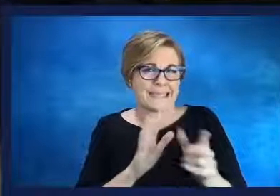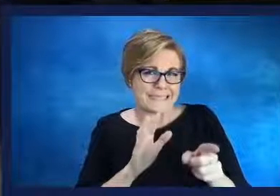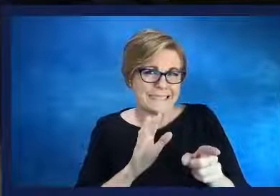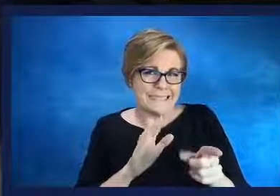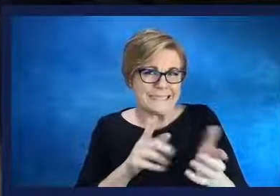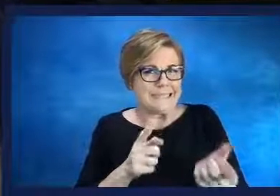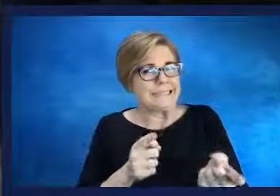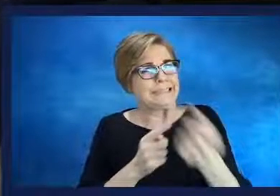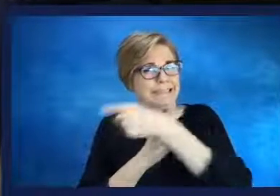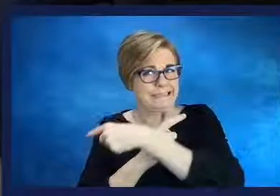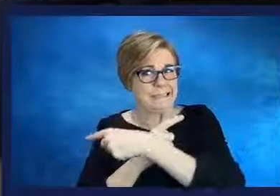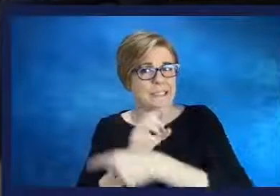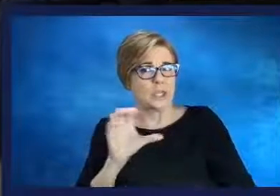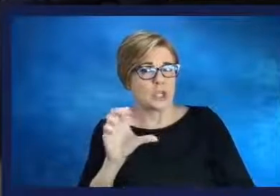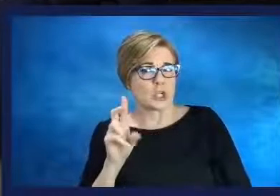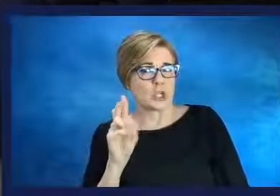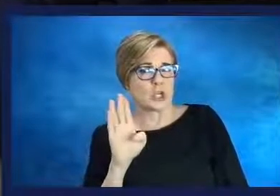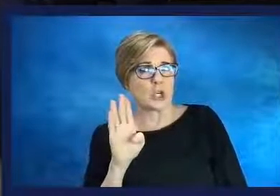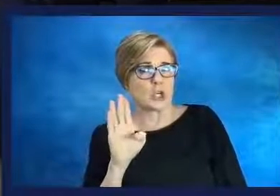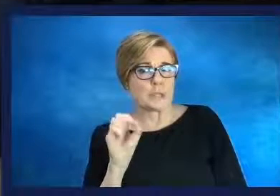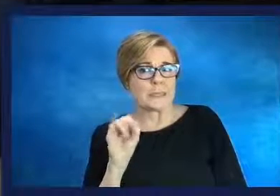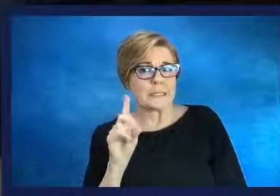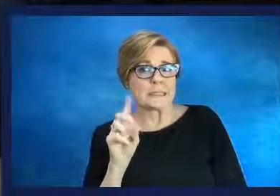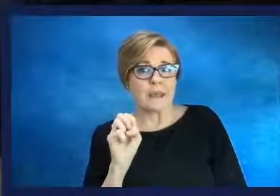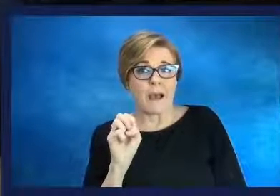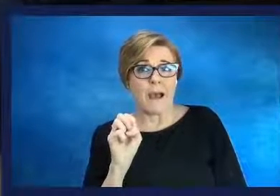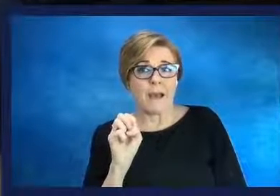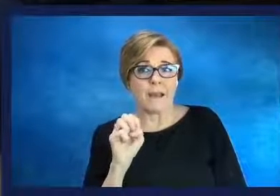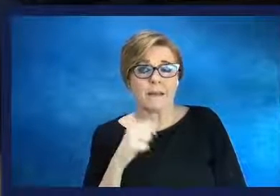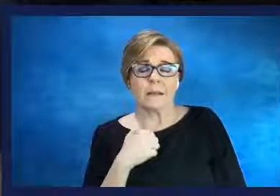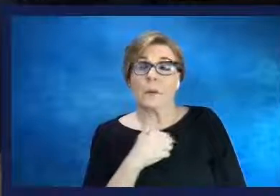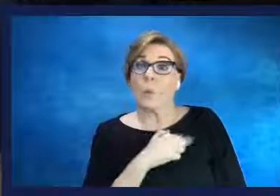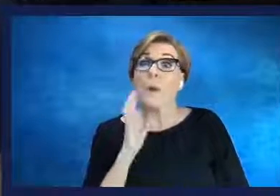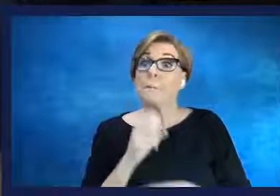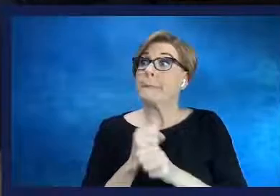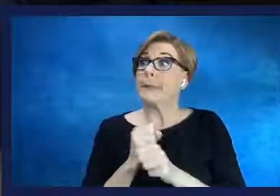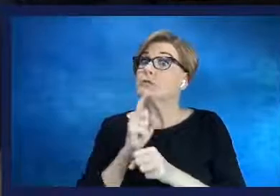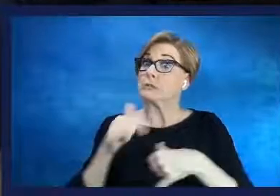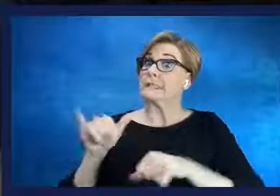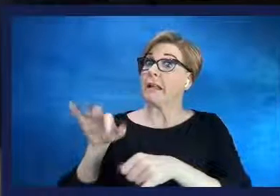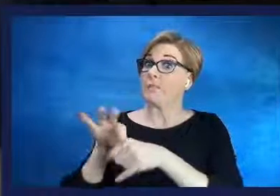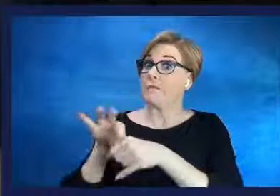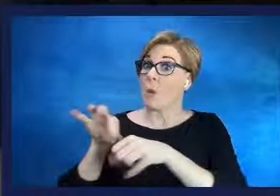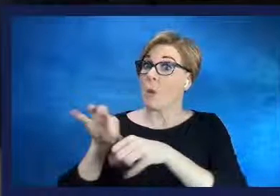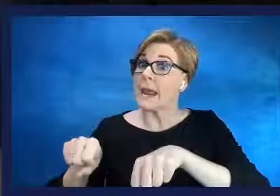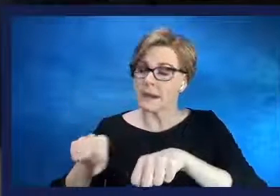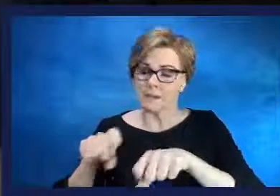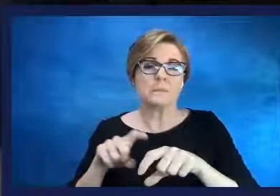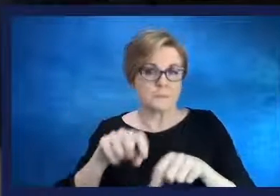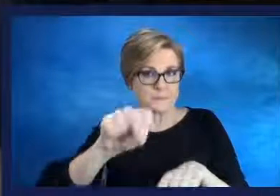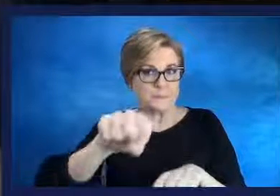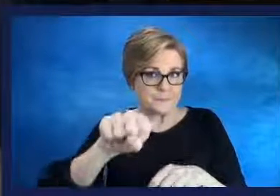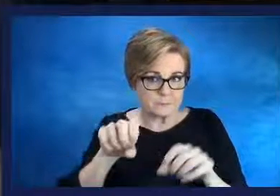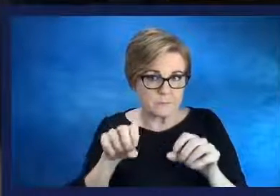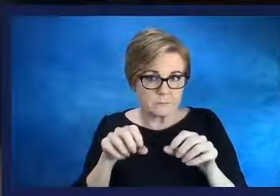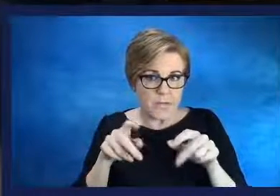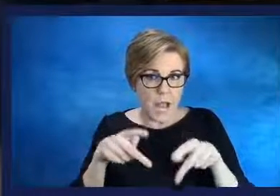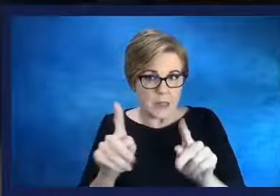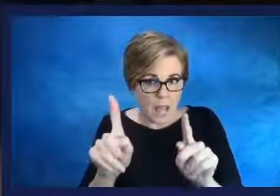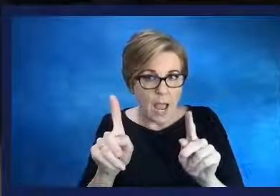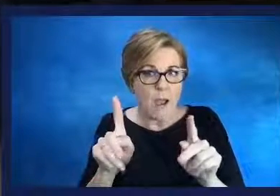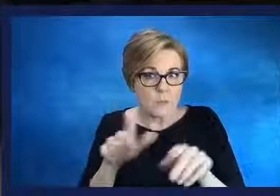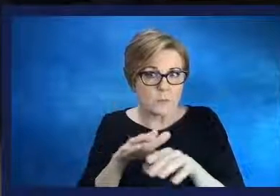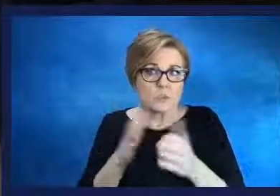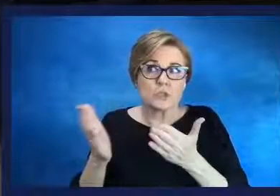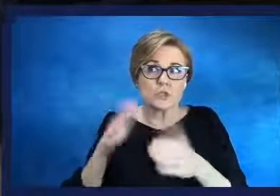curbside voting, and then we can serve that voter through that curbside process. But yes, a service animal is allowed within a voting location